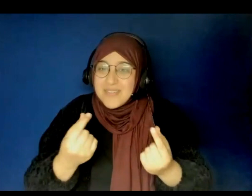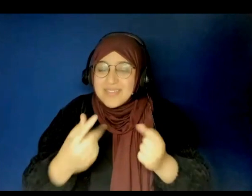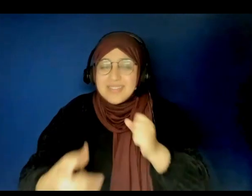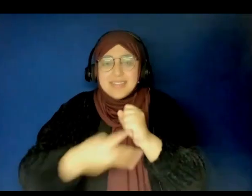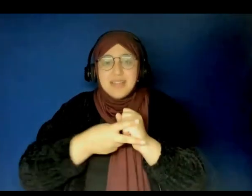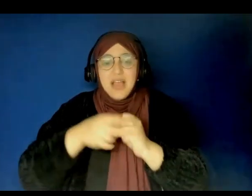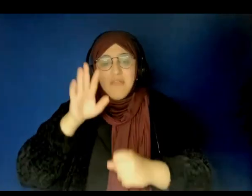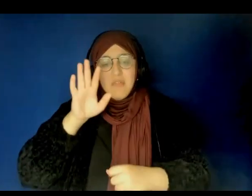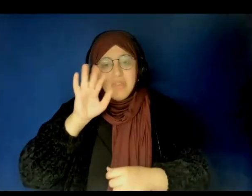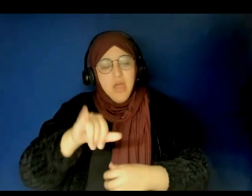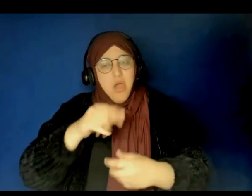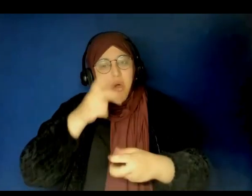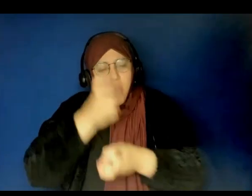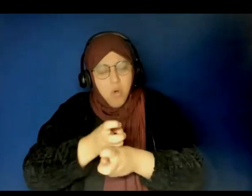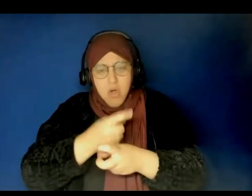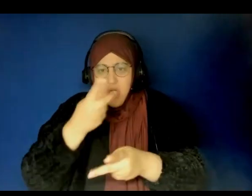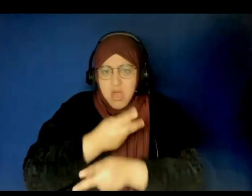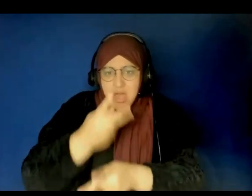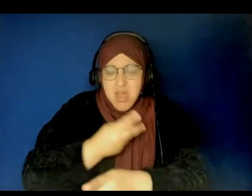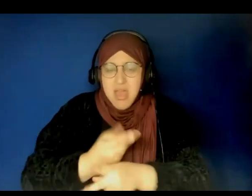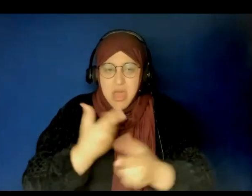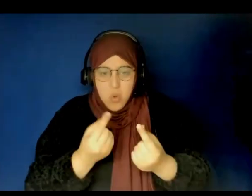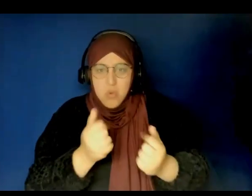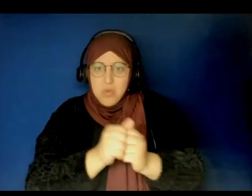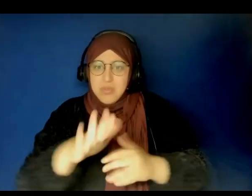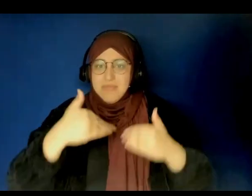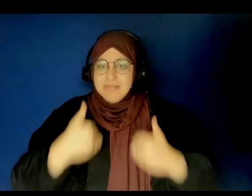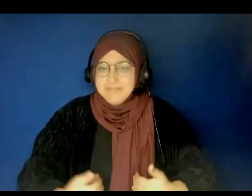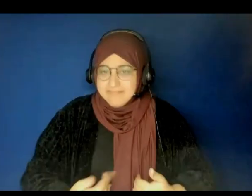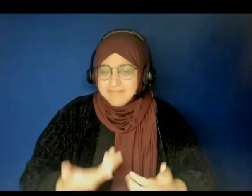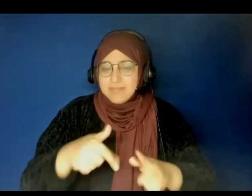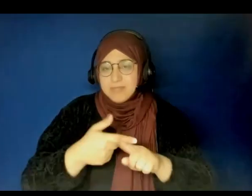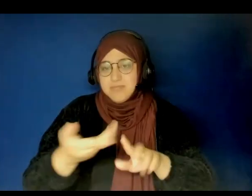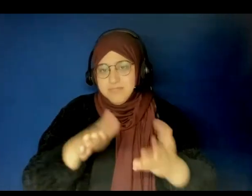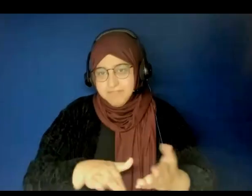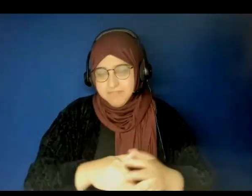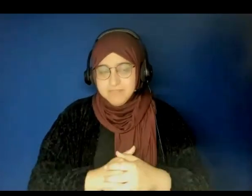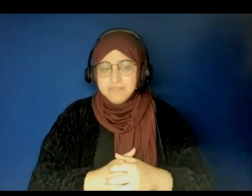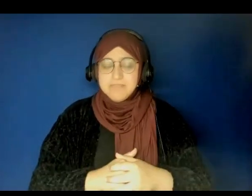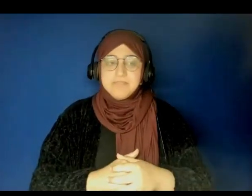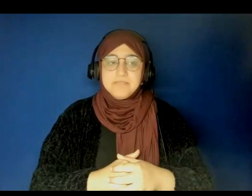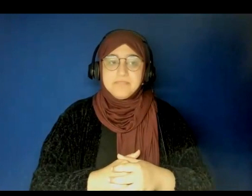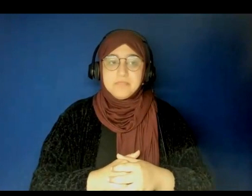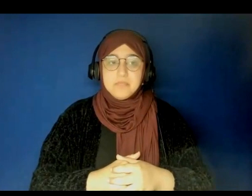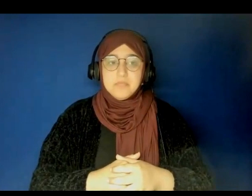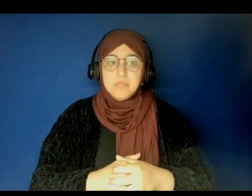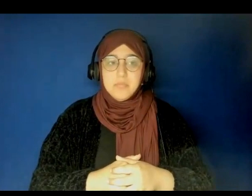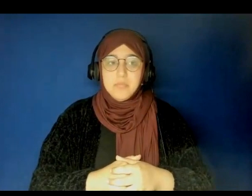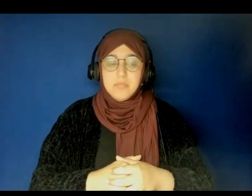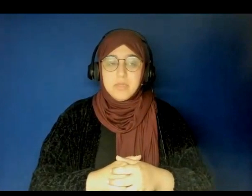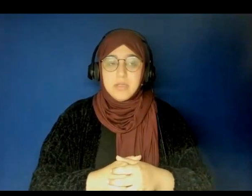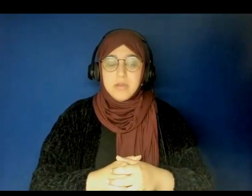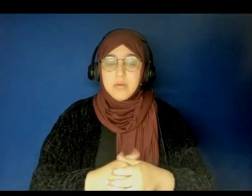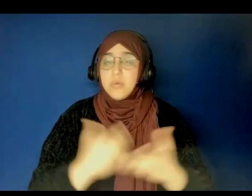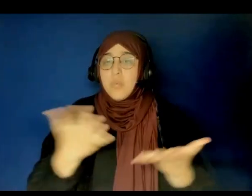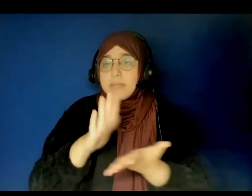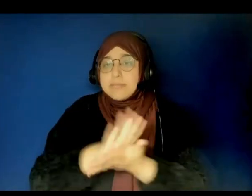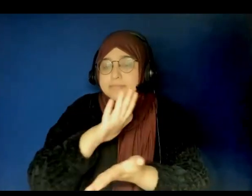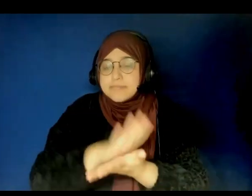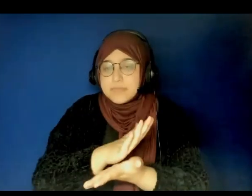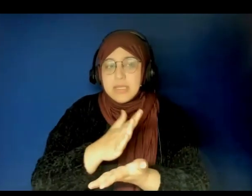that happening. So what documents, when we talk about Islamic estate planning, what should an